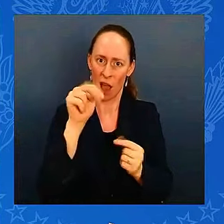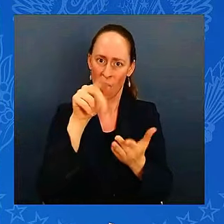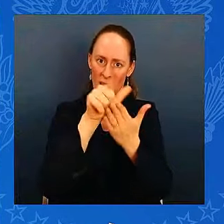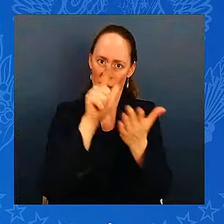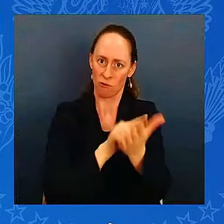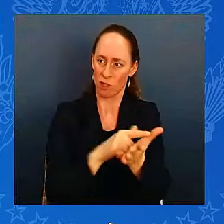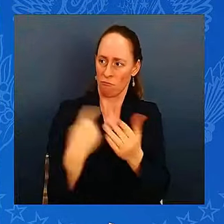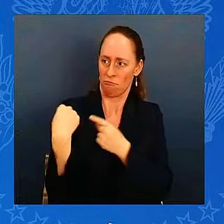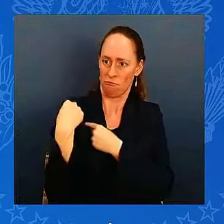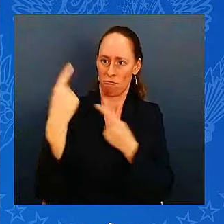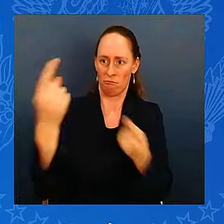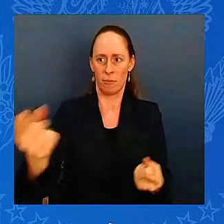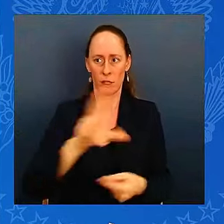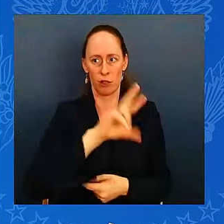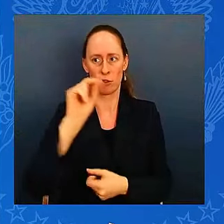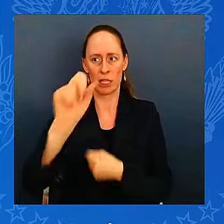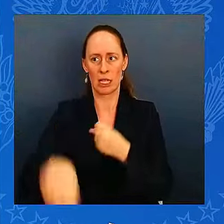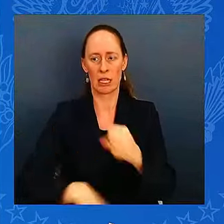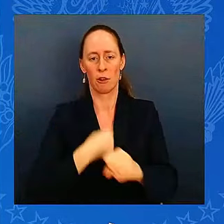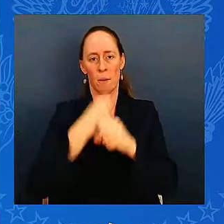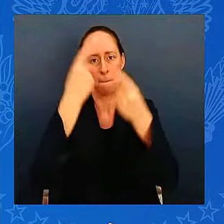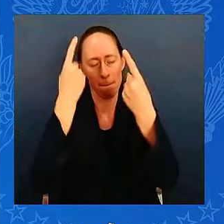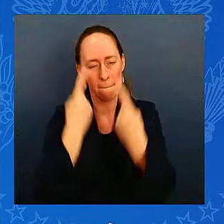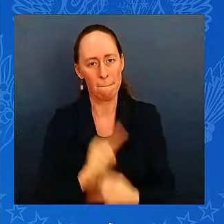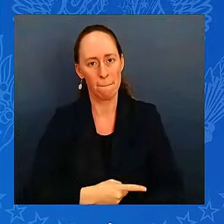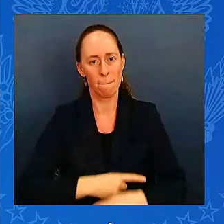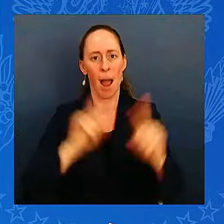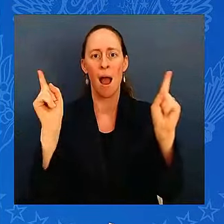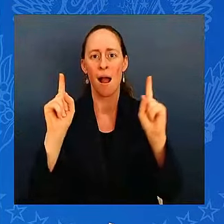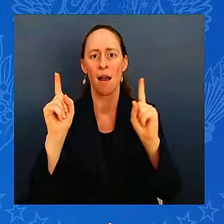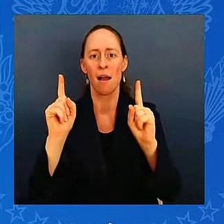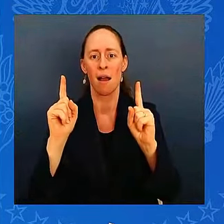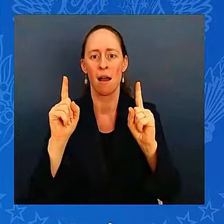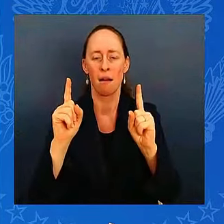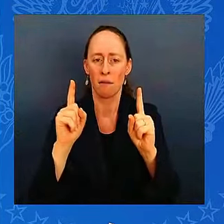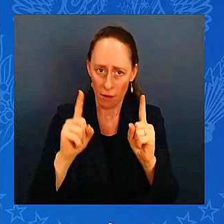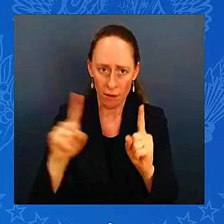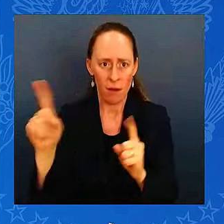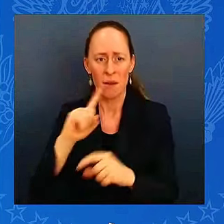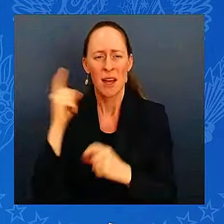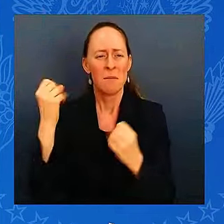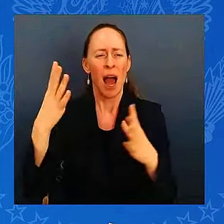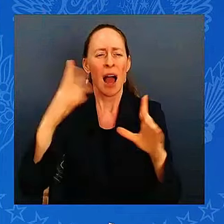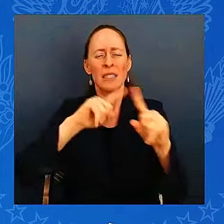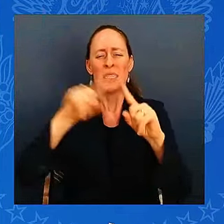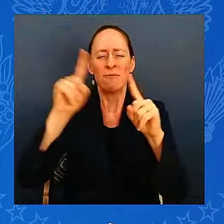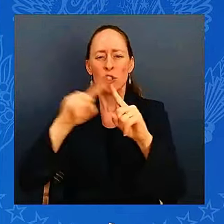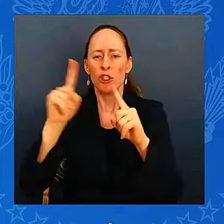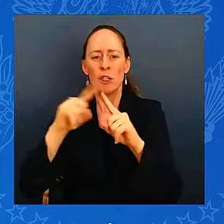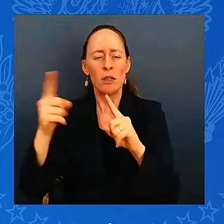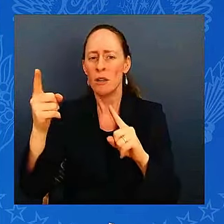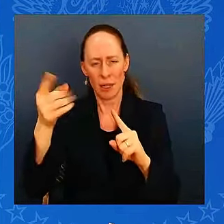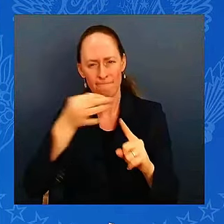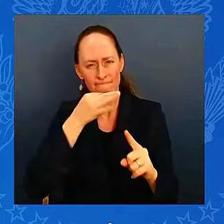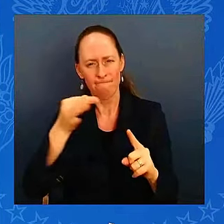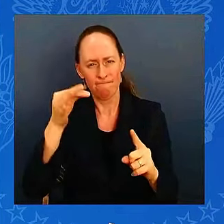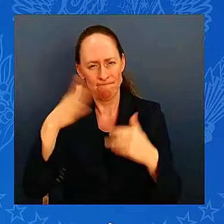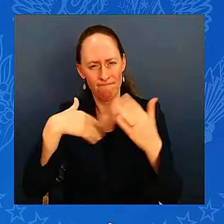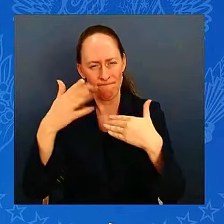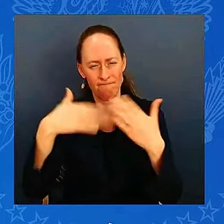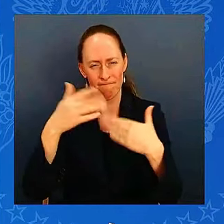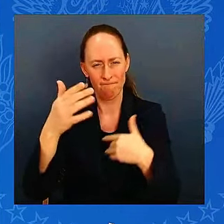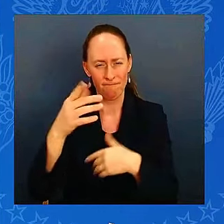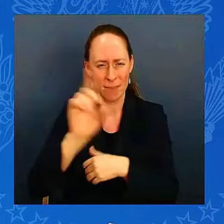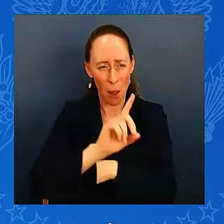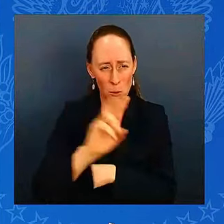And it's one of those many issues where he's been able to work across the aisle and bring people together. Another one of those issues, his